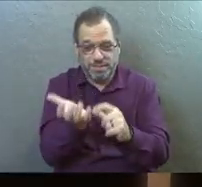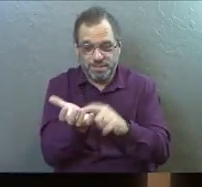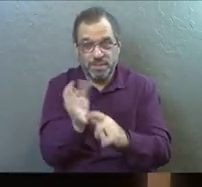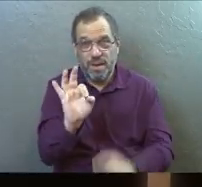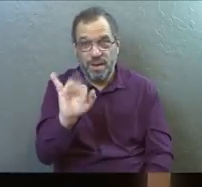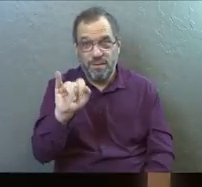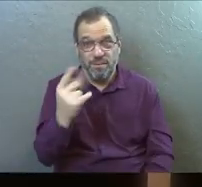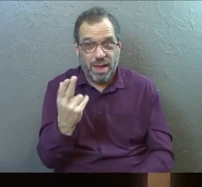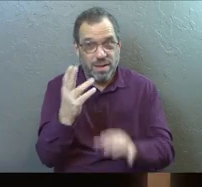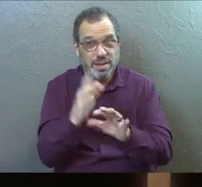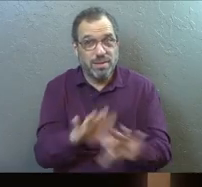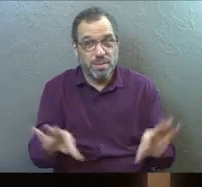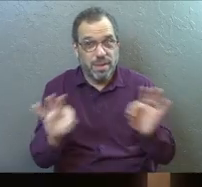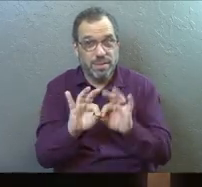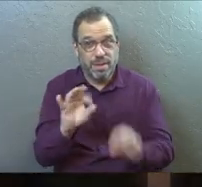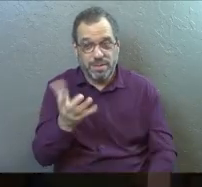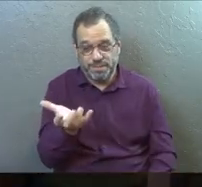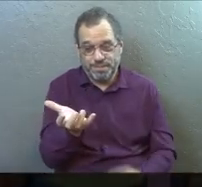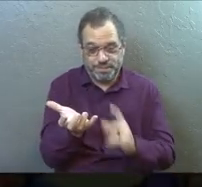Faith is a big deal.